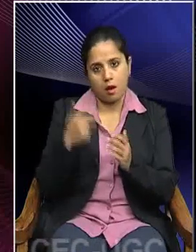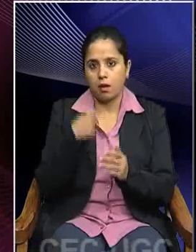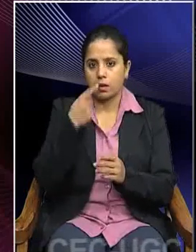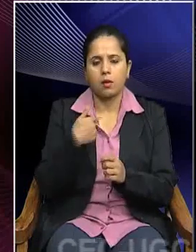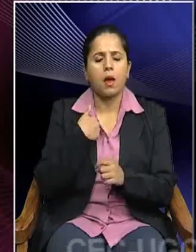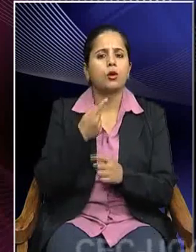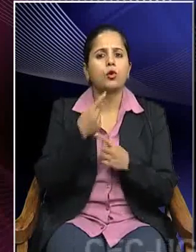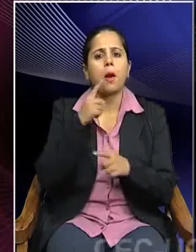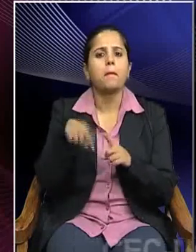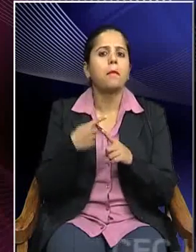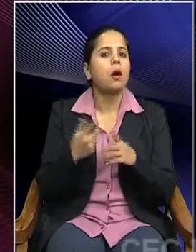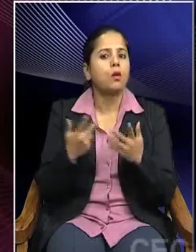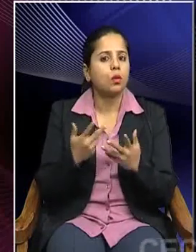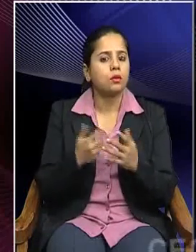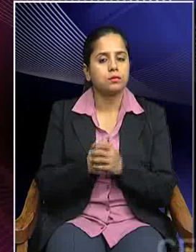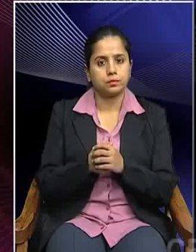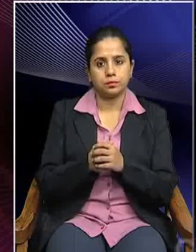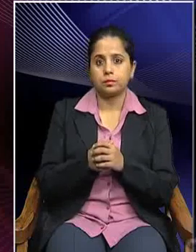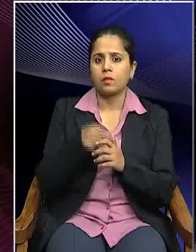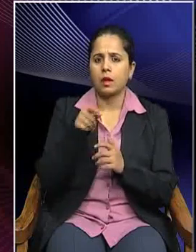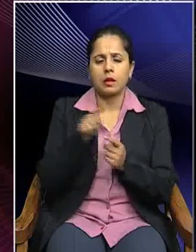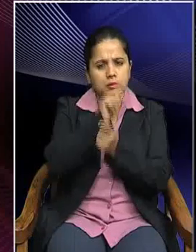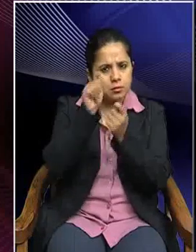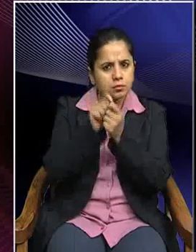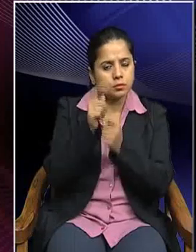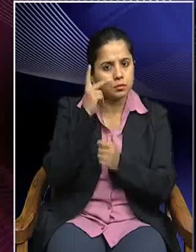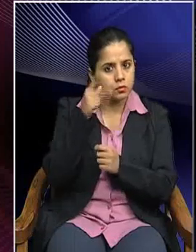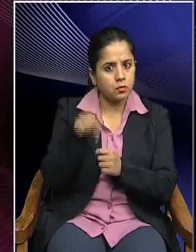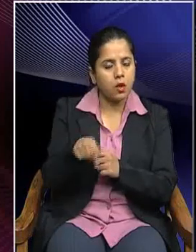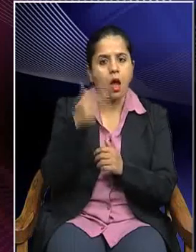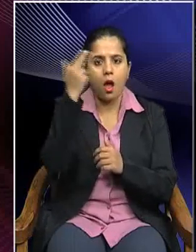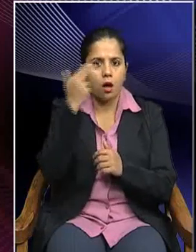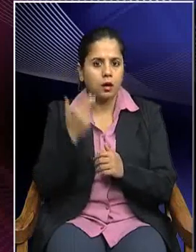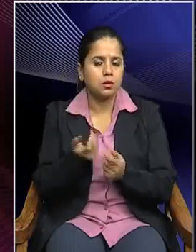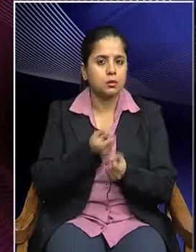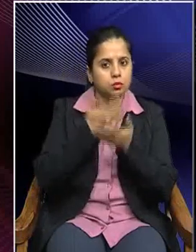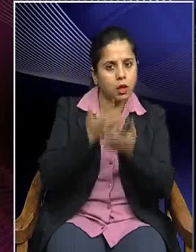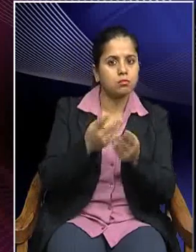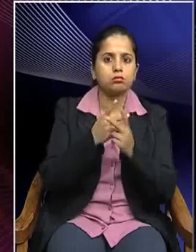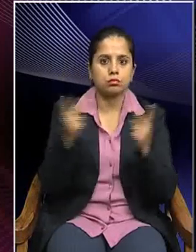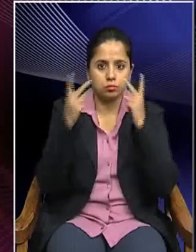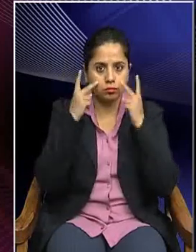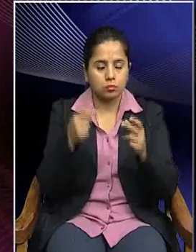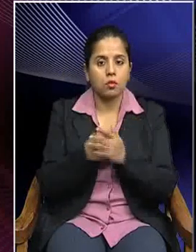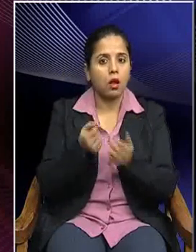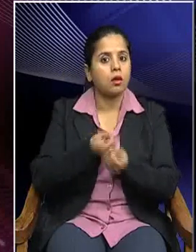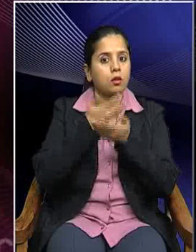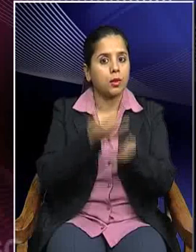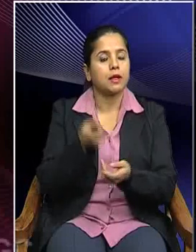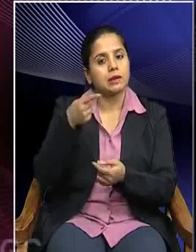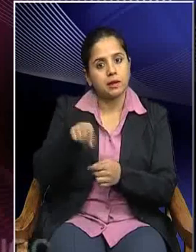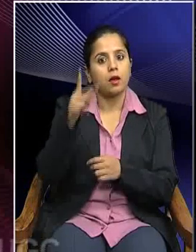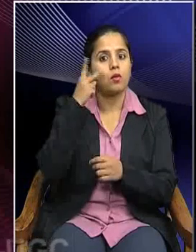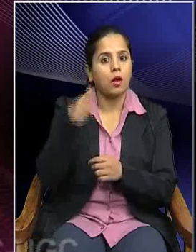a very specific kind of artistic expression that expressed itself